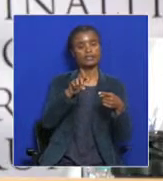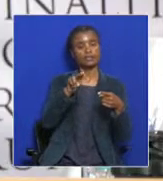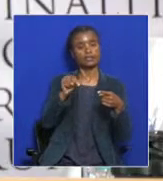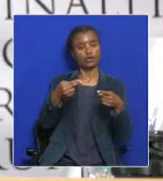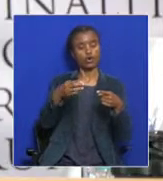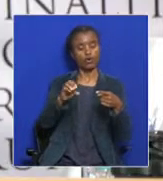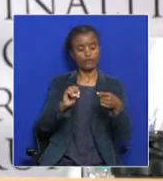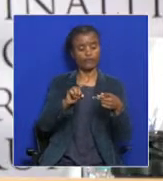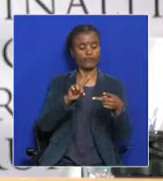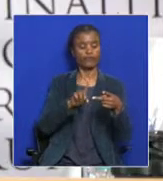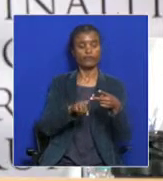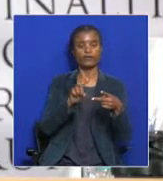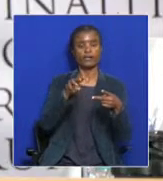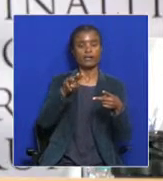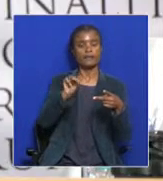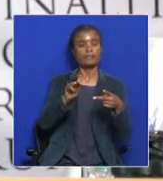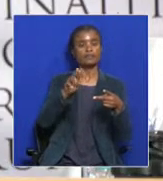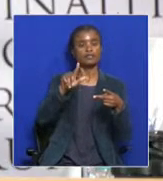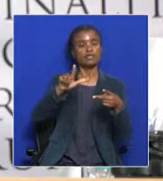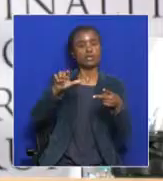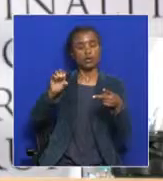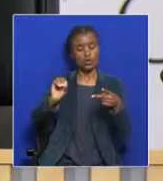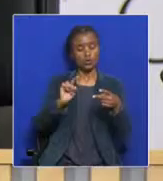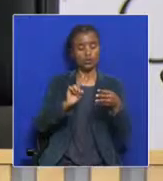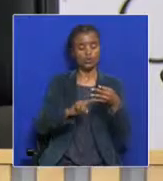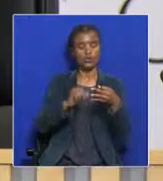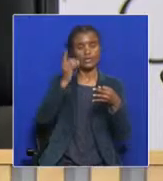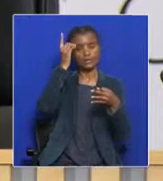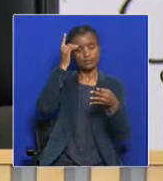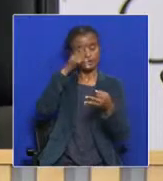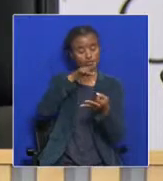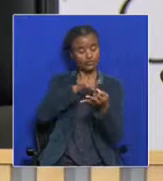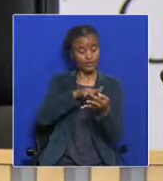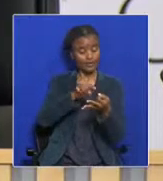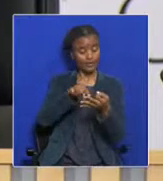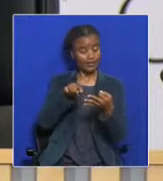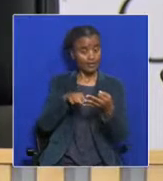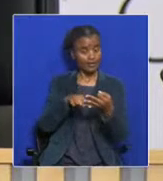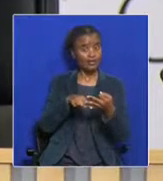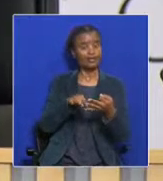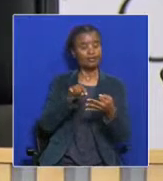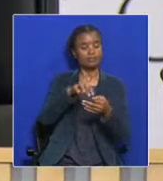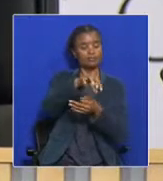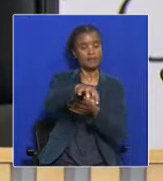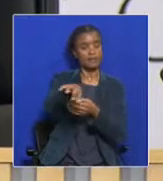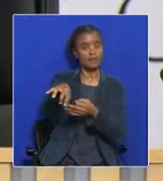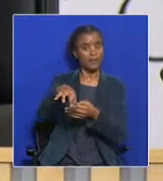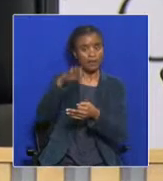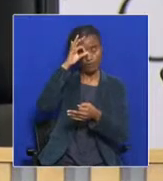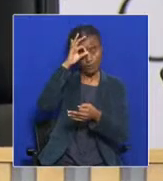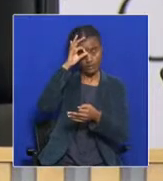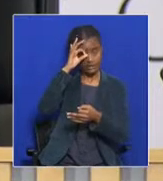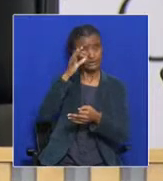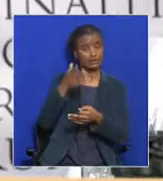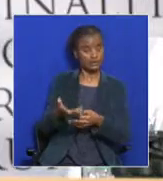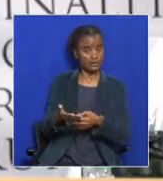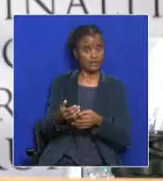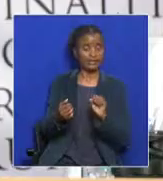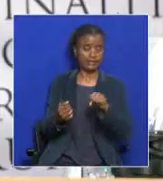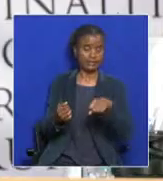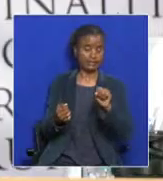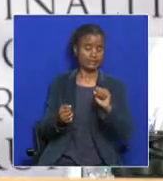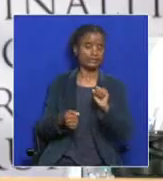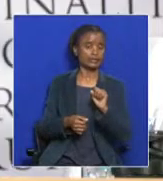counted Durban Central, correct? We did count. Yes. On